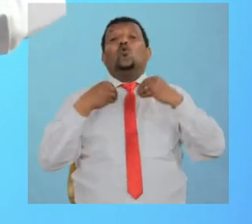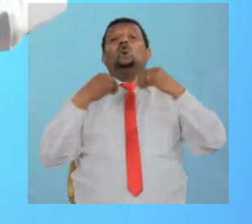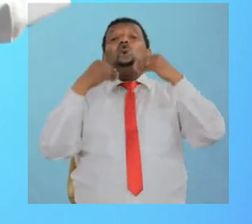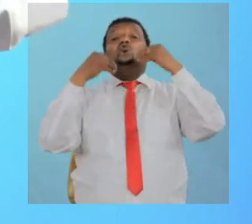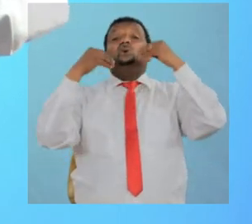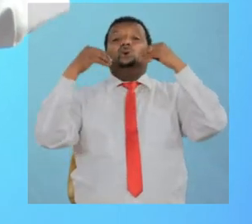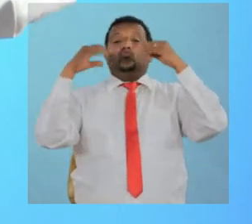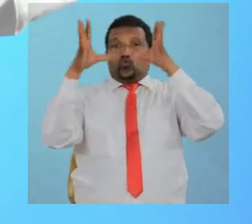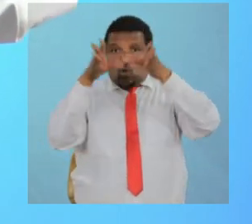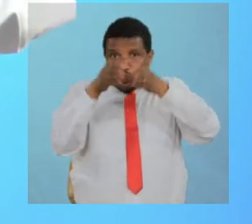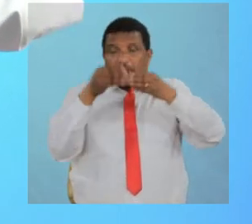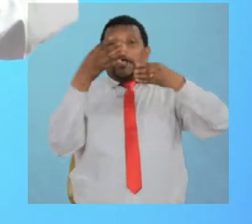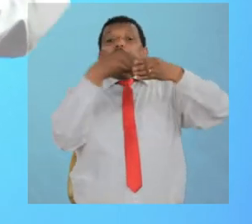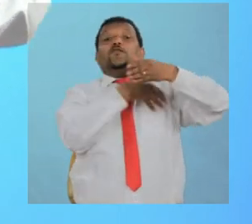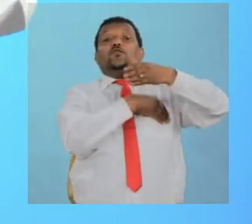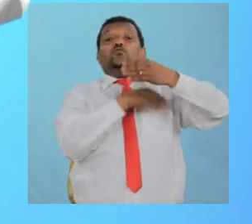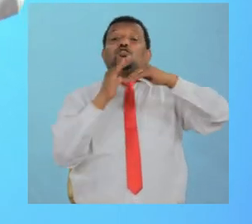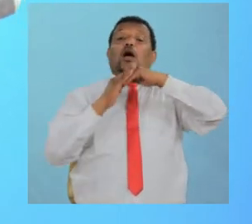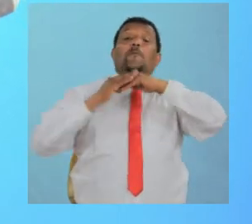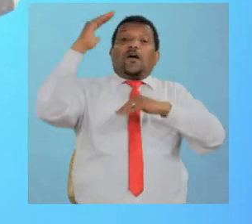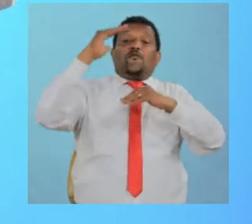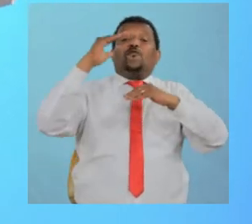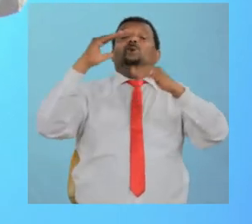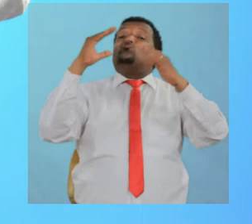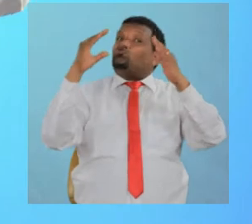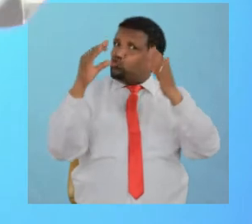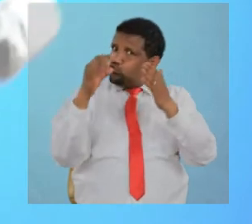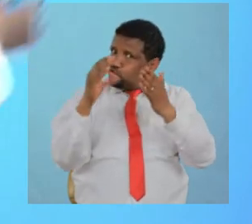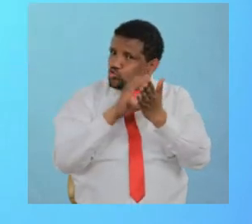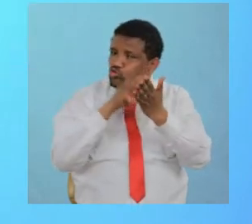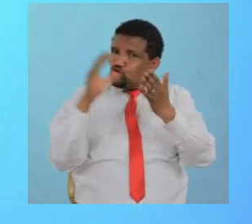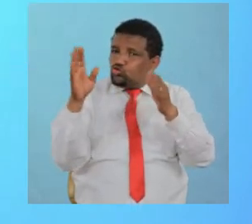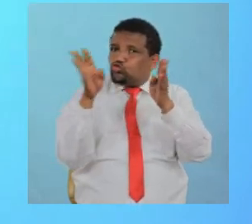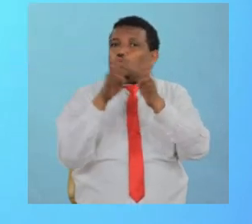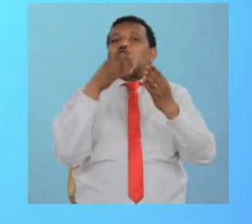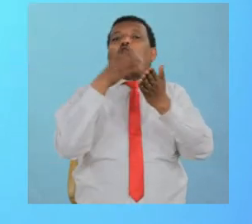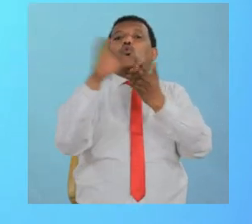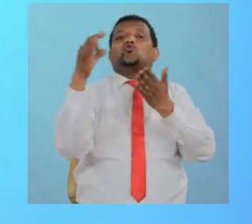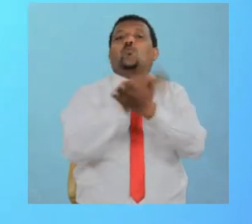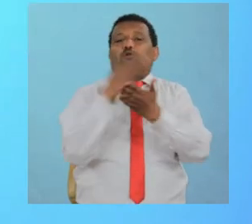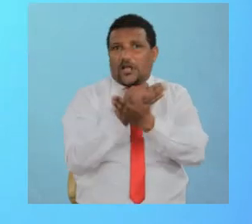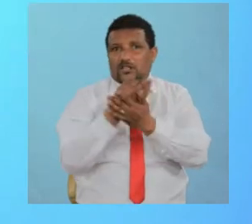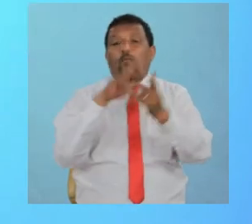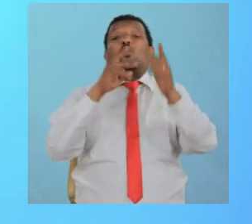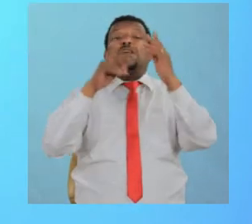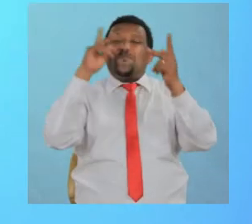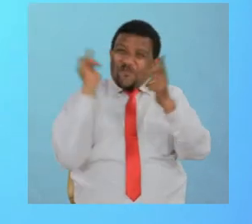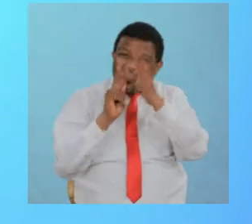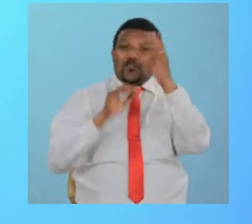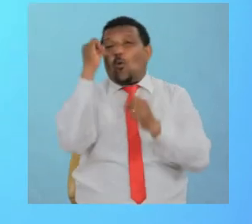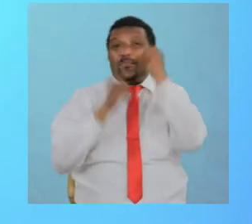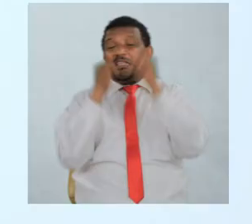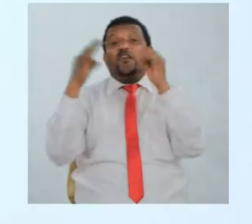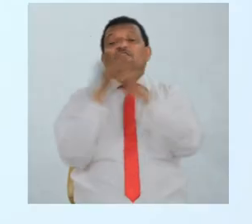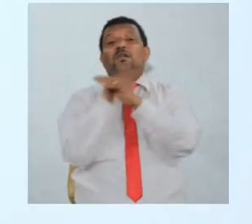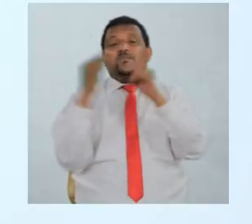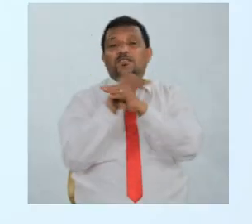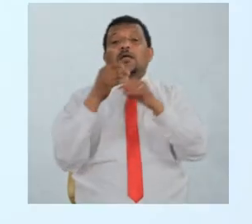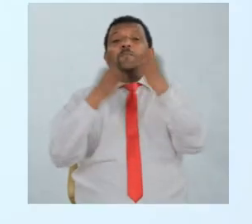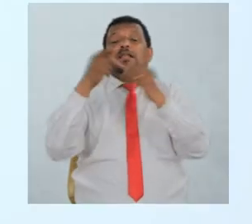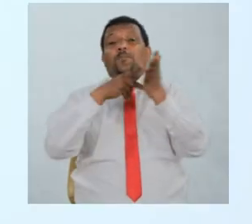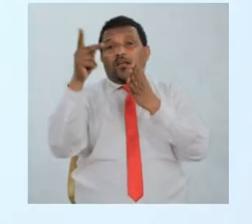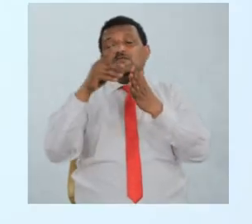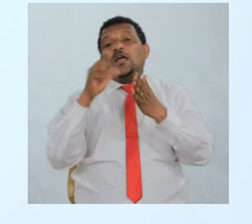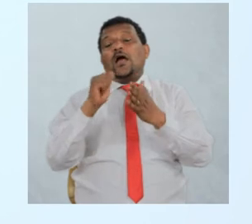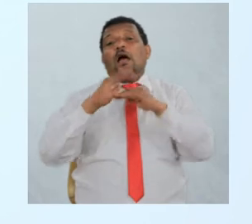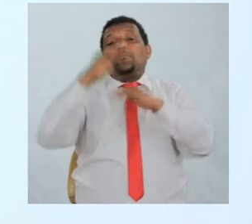is above the total cost of production. So whenever a perfectly competitive firm's market price is above the AC, the firm